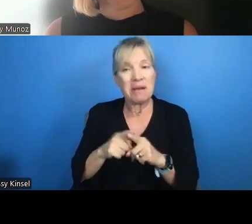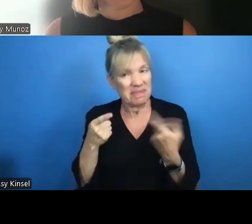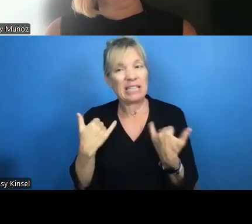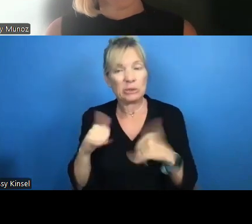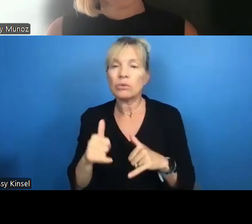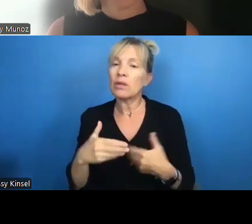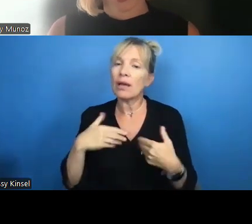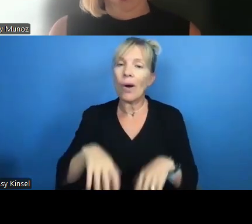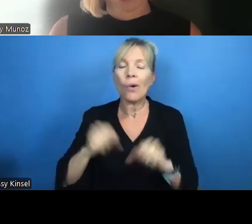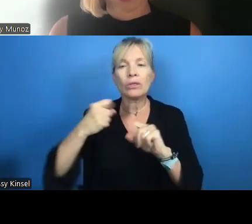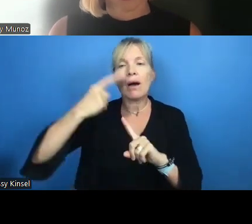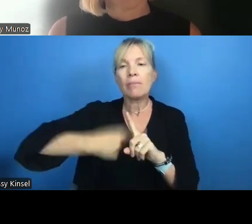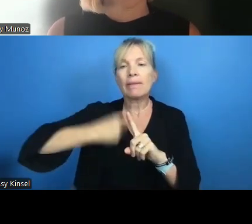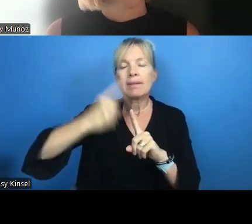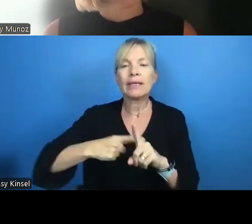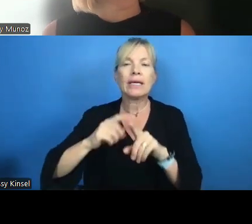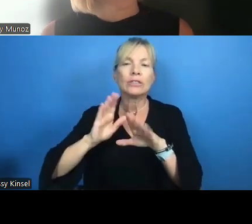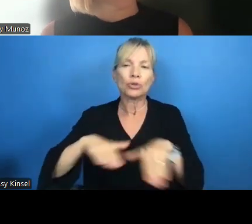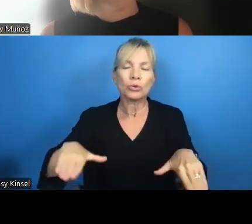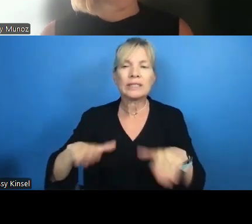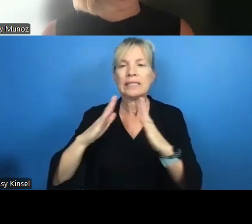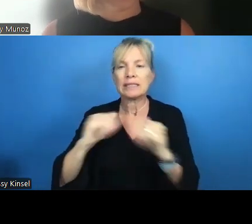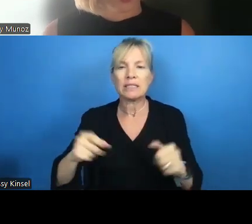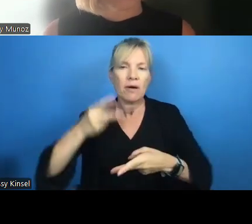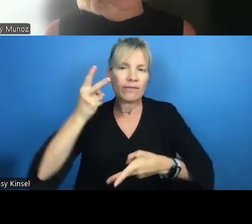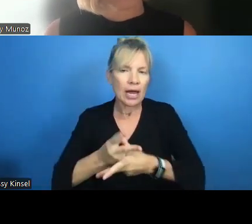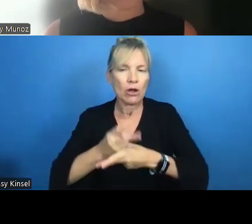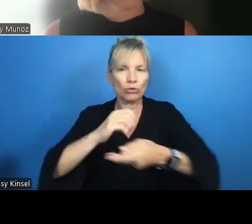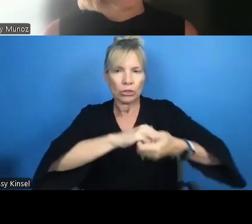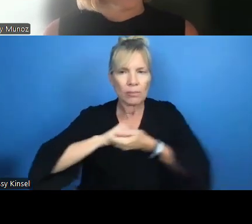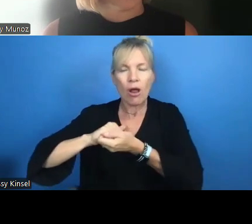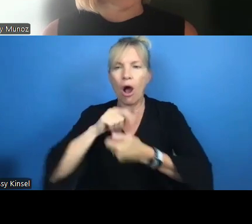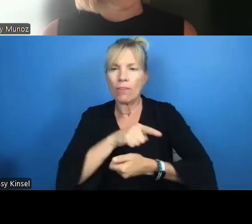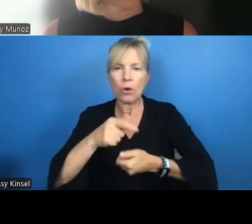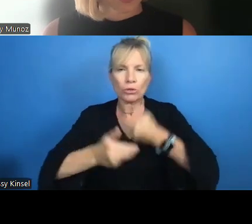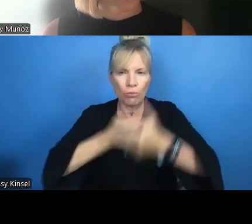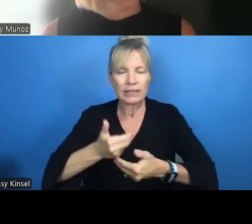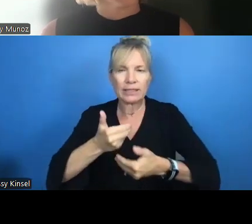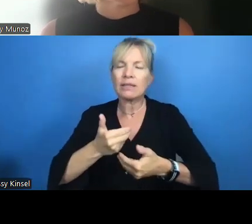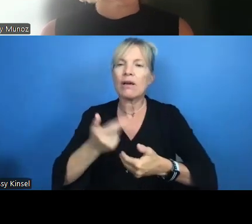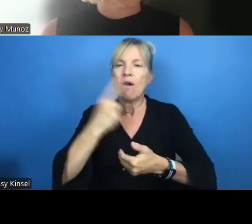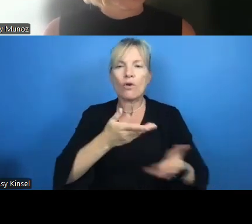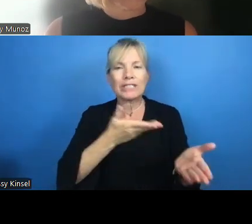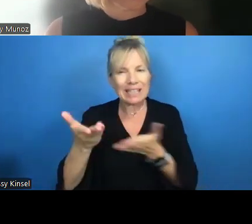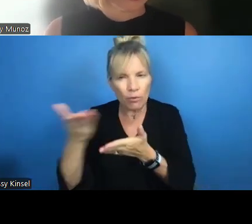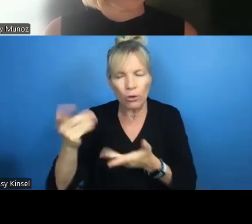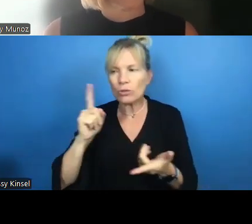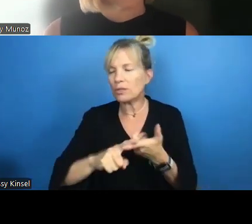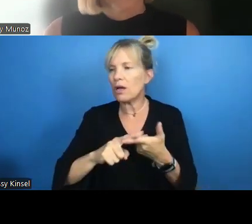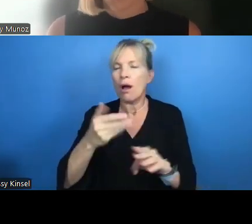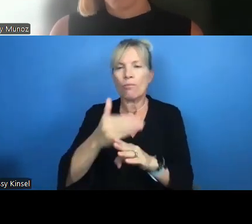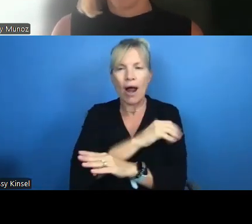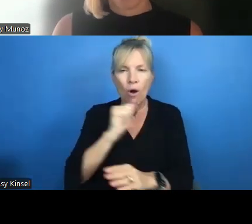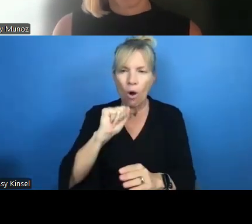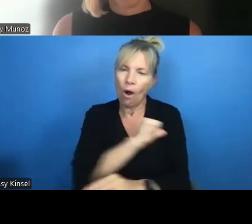a monthly children's system of care meeting to collaborate on unifying processes for deliverables, prior